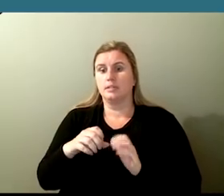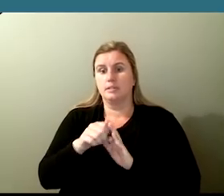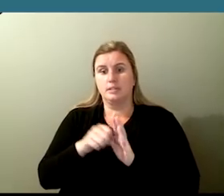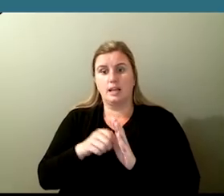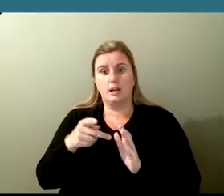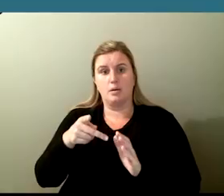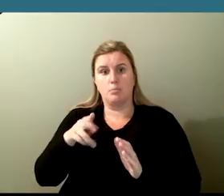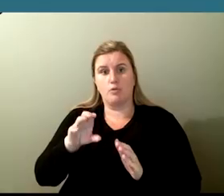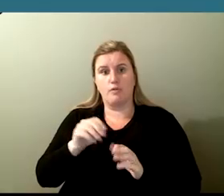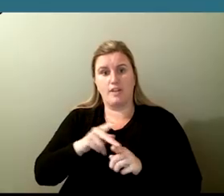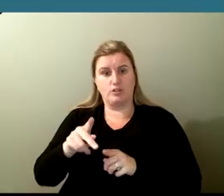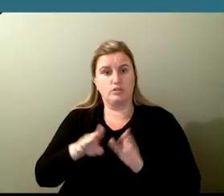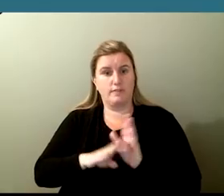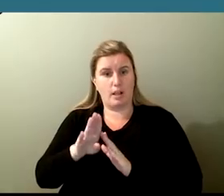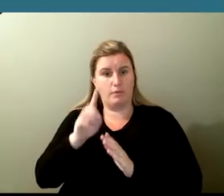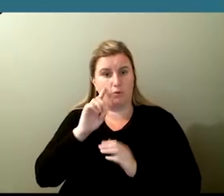for peer educators,